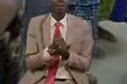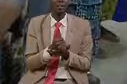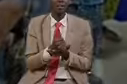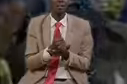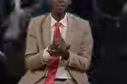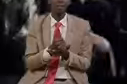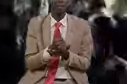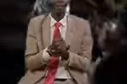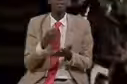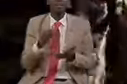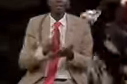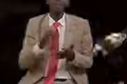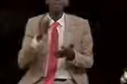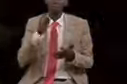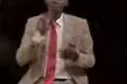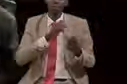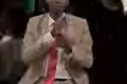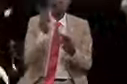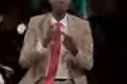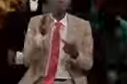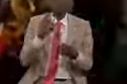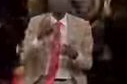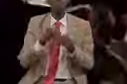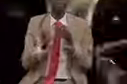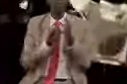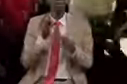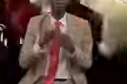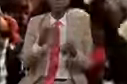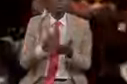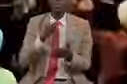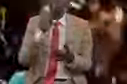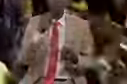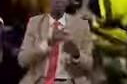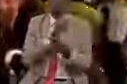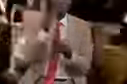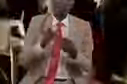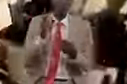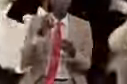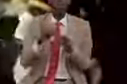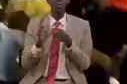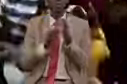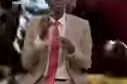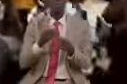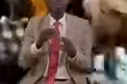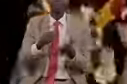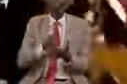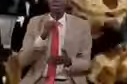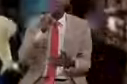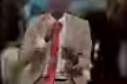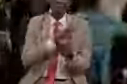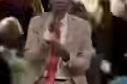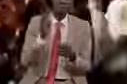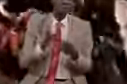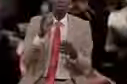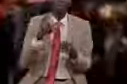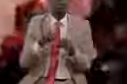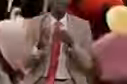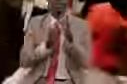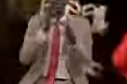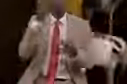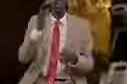It is done. It is done. It is done.